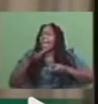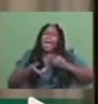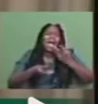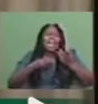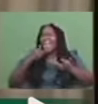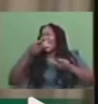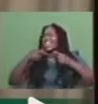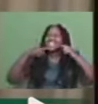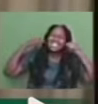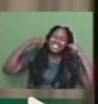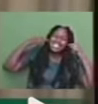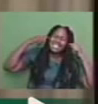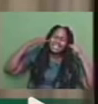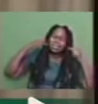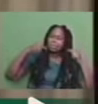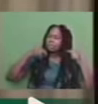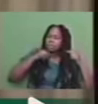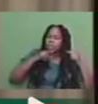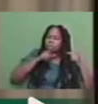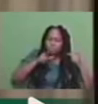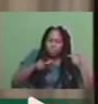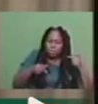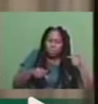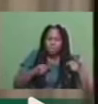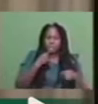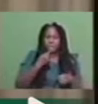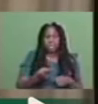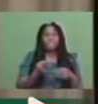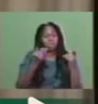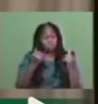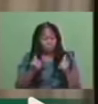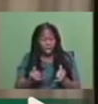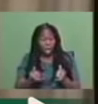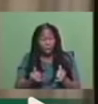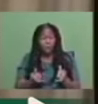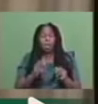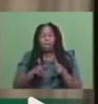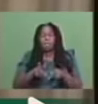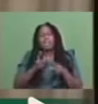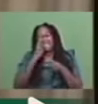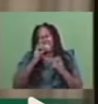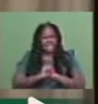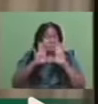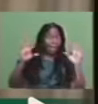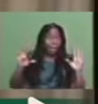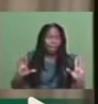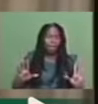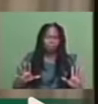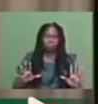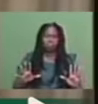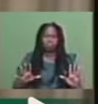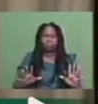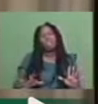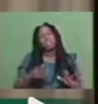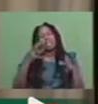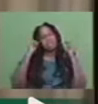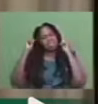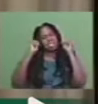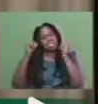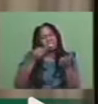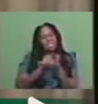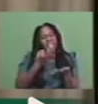incompetence of this Minister of Finance is finally evident in his very flippant confession for the first time, and I